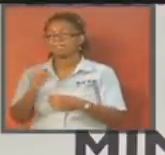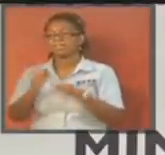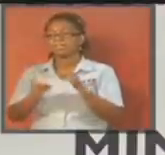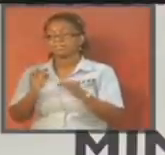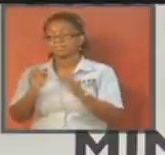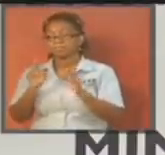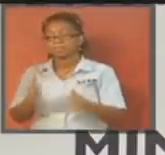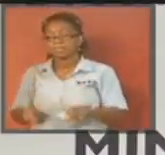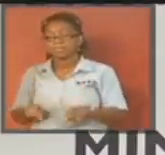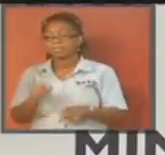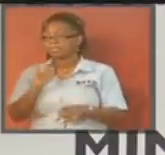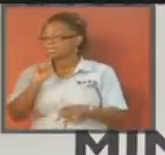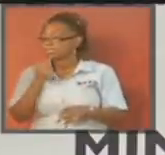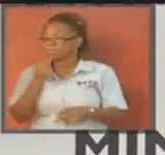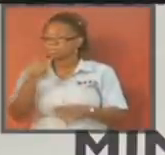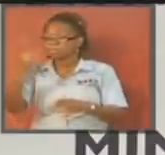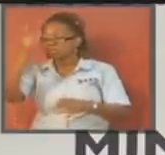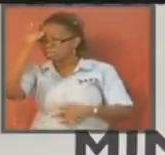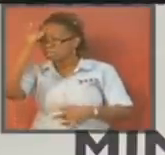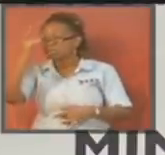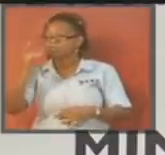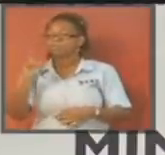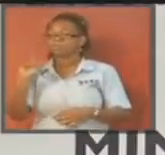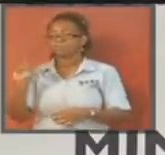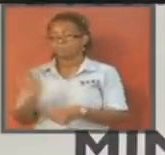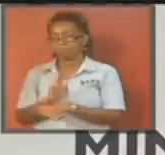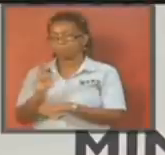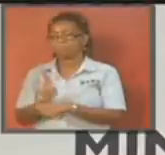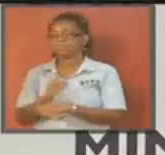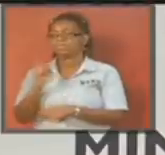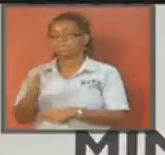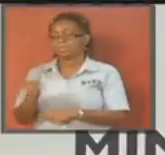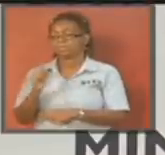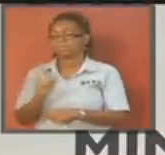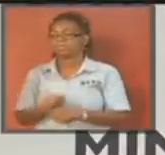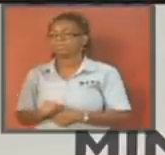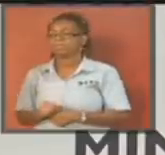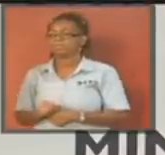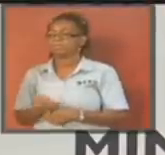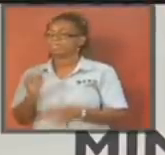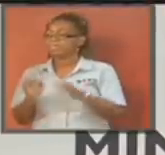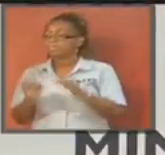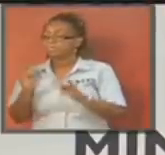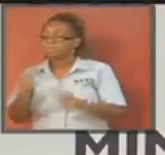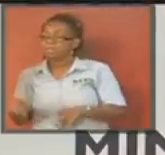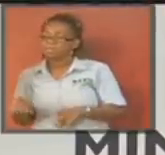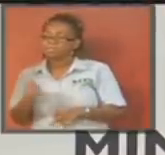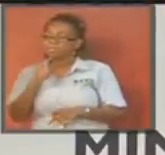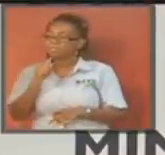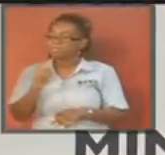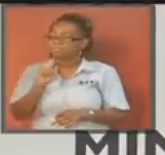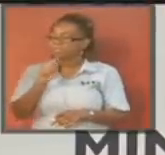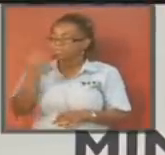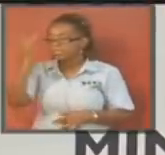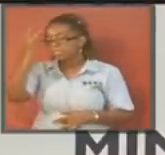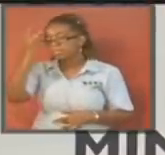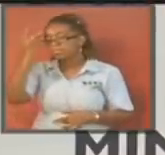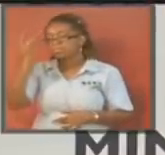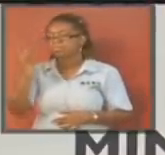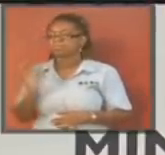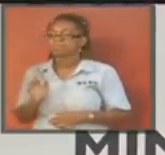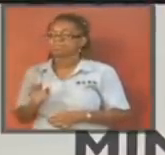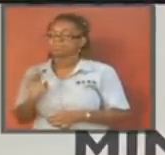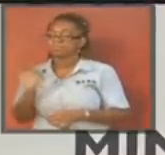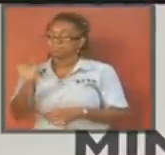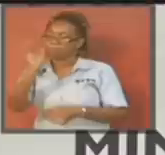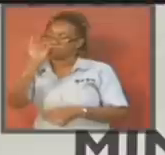quickly. Any further tests beyond that, when you're mild to moderate, they send it to Trinidad,